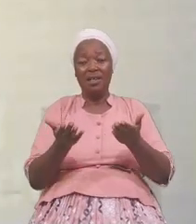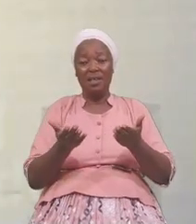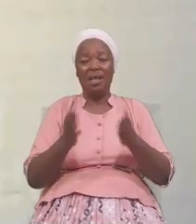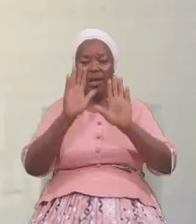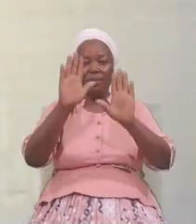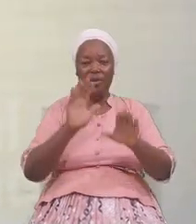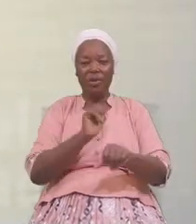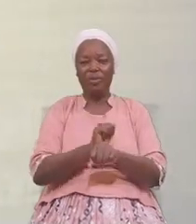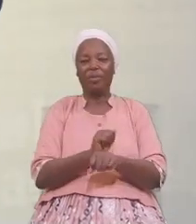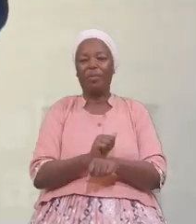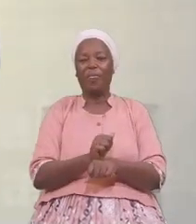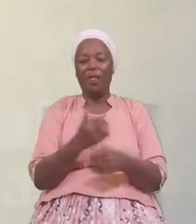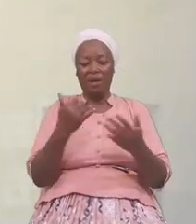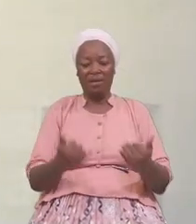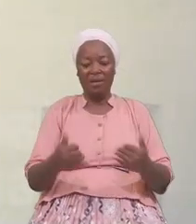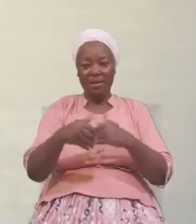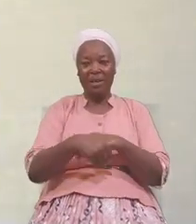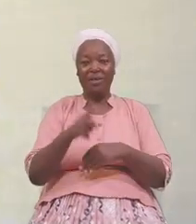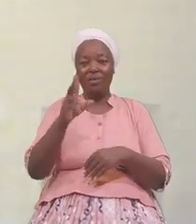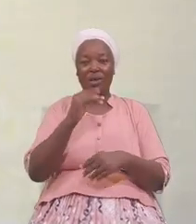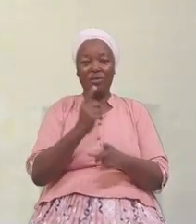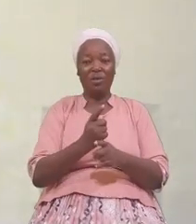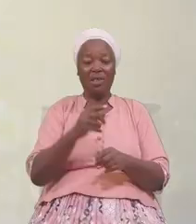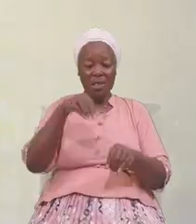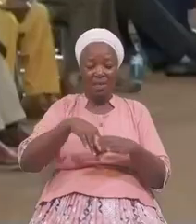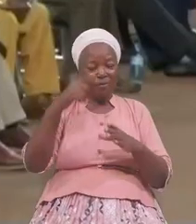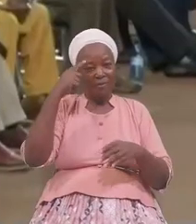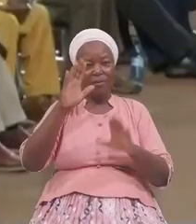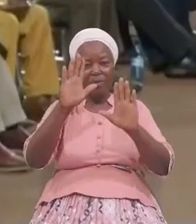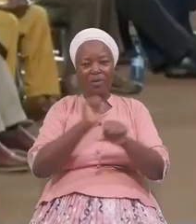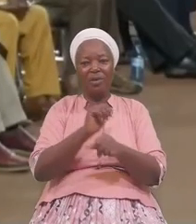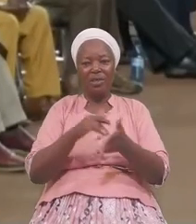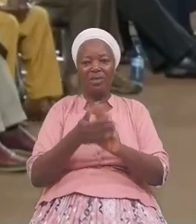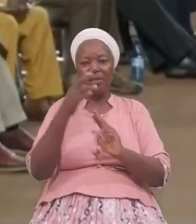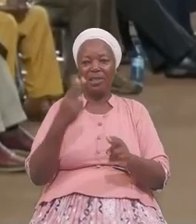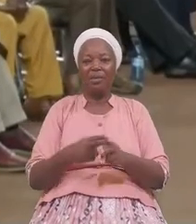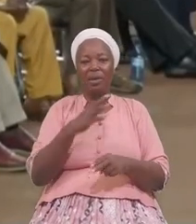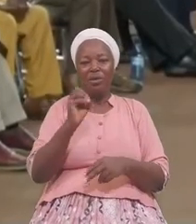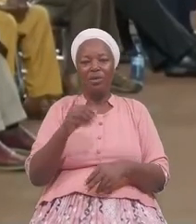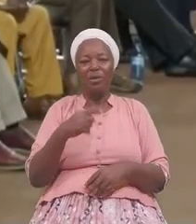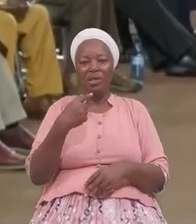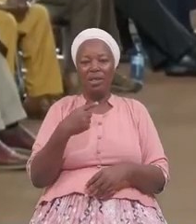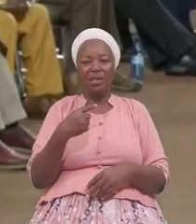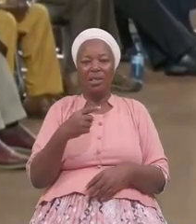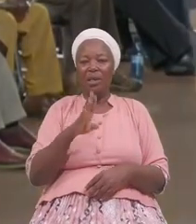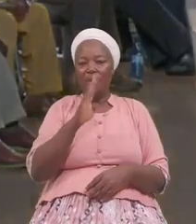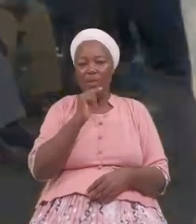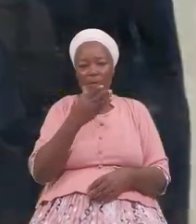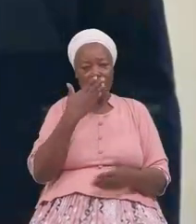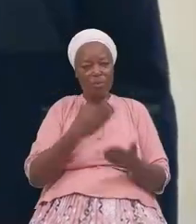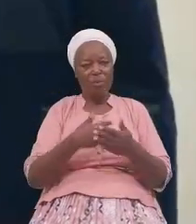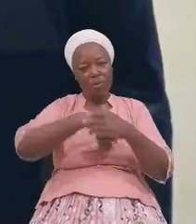miracle. Tonight, you are a candidate for miracle. And so they said, be of good